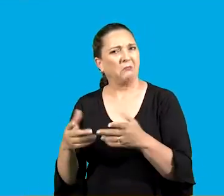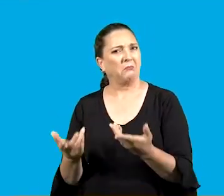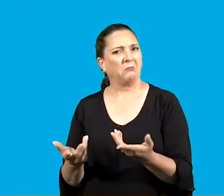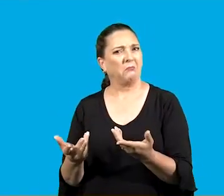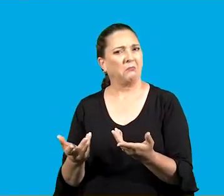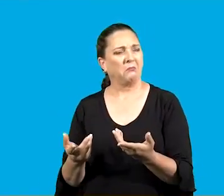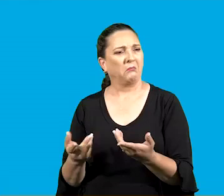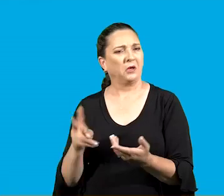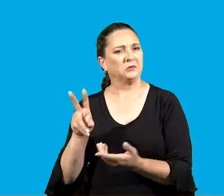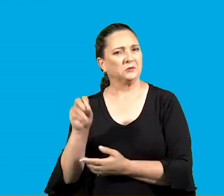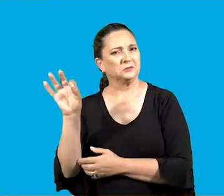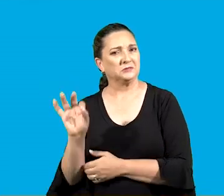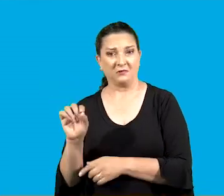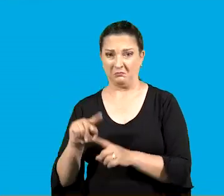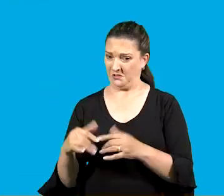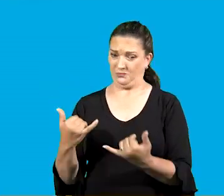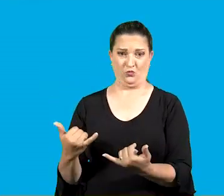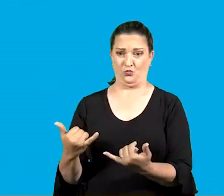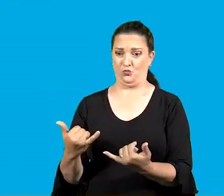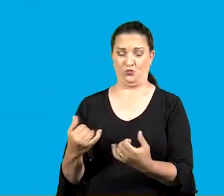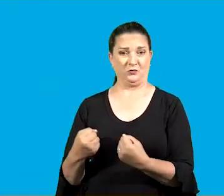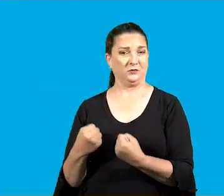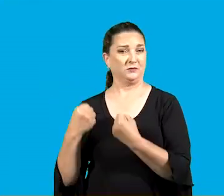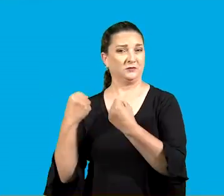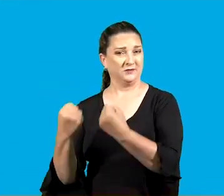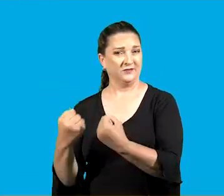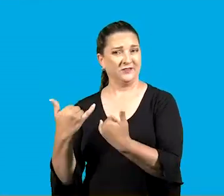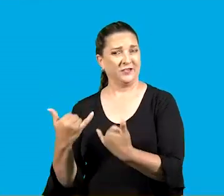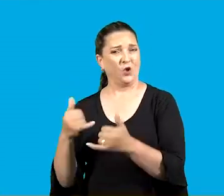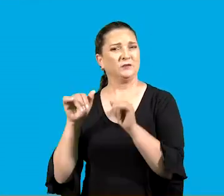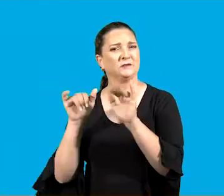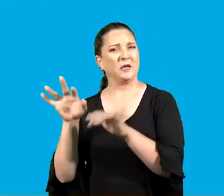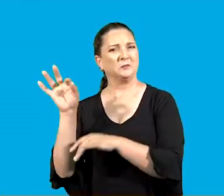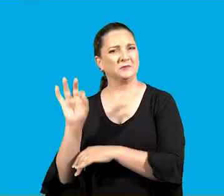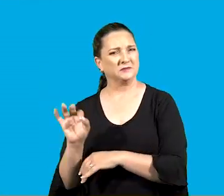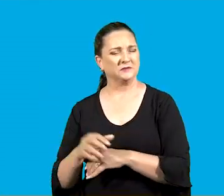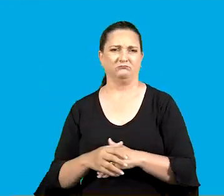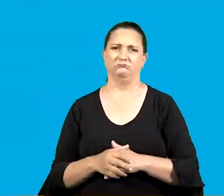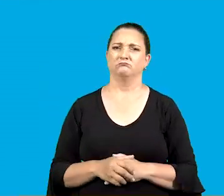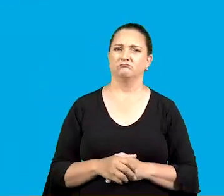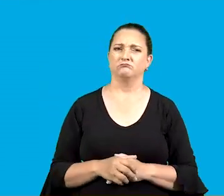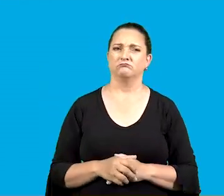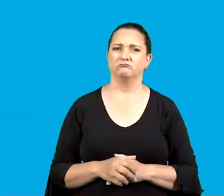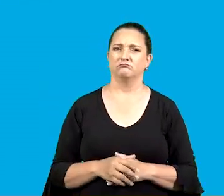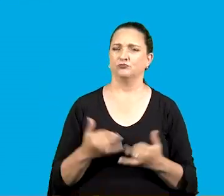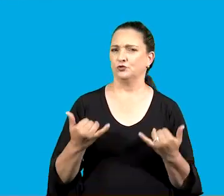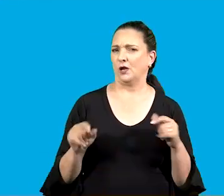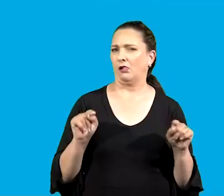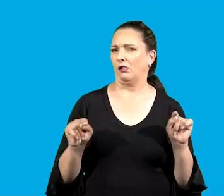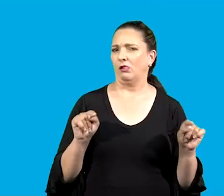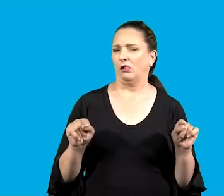However, delivery only decreased by 10%, and sales had a huge decline. It therefore means